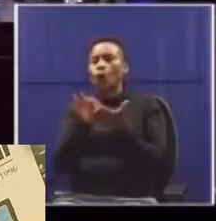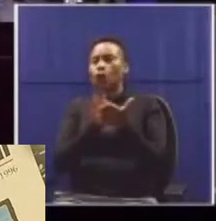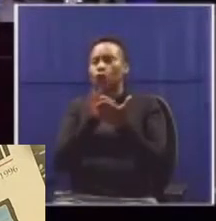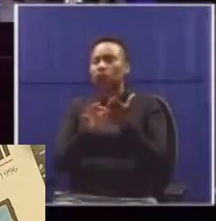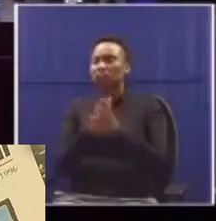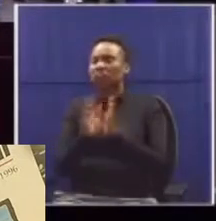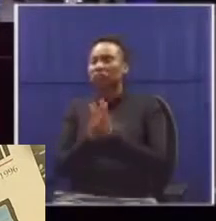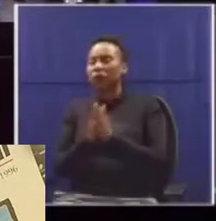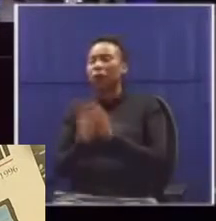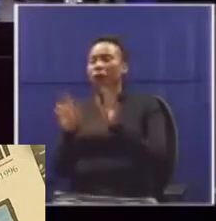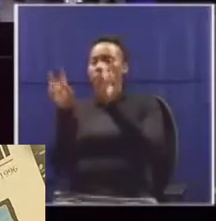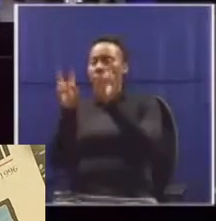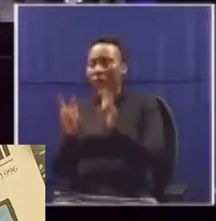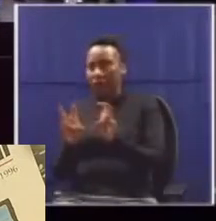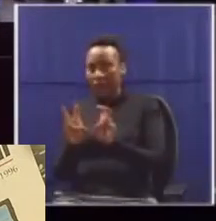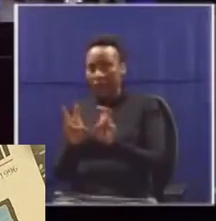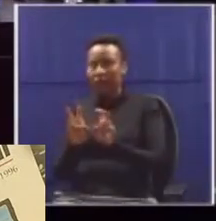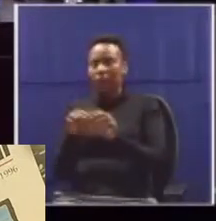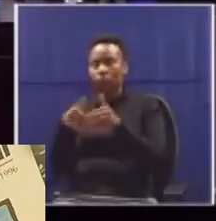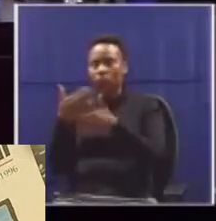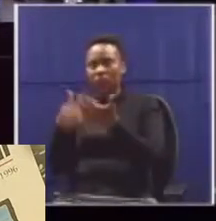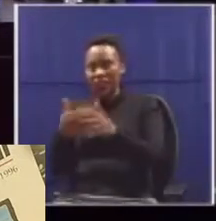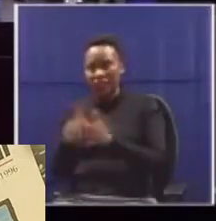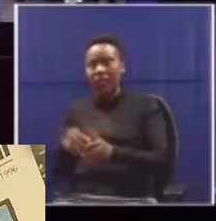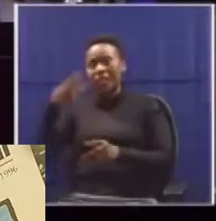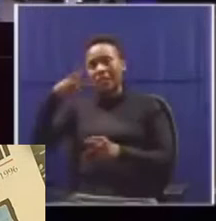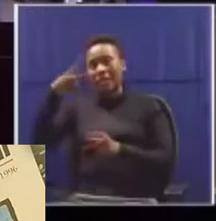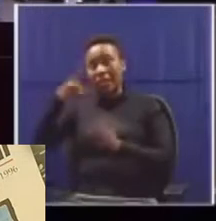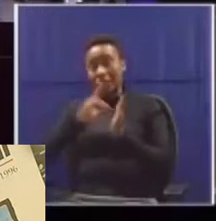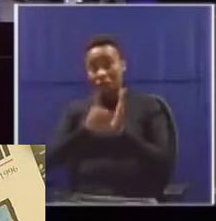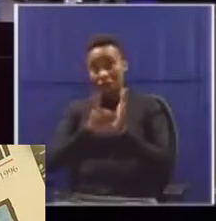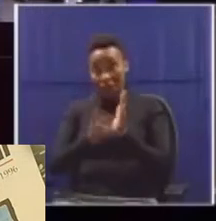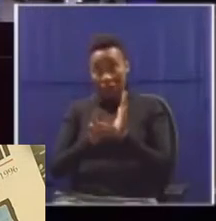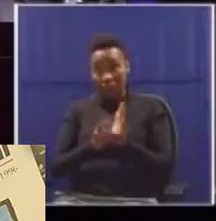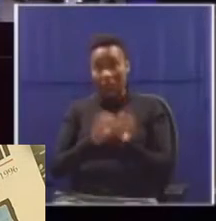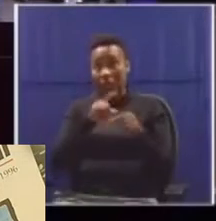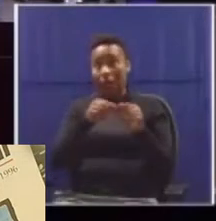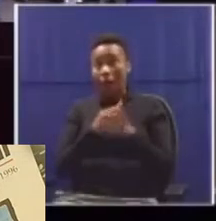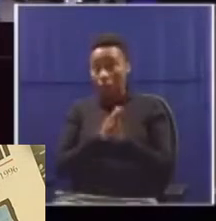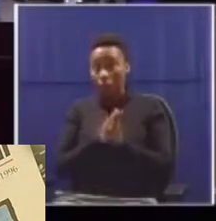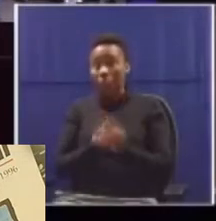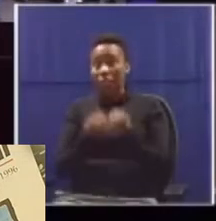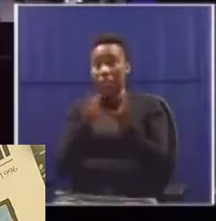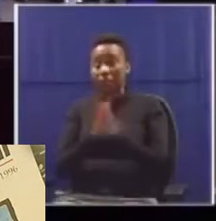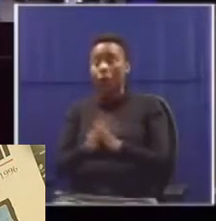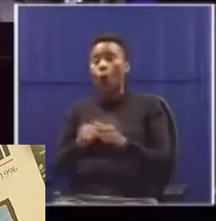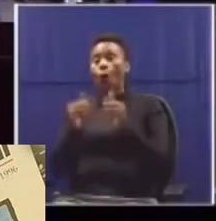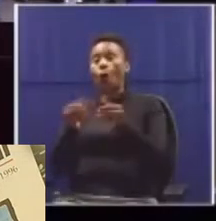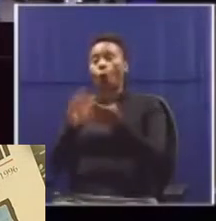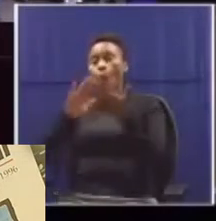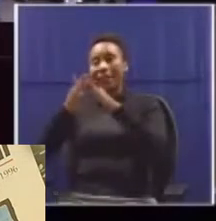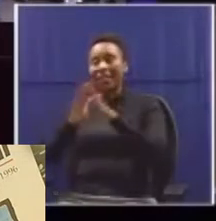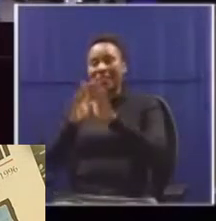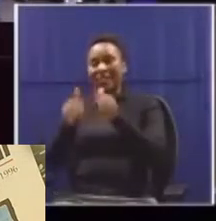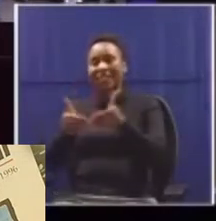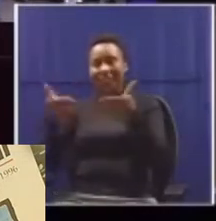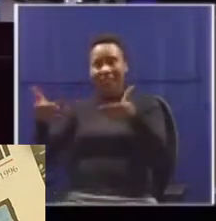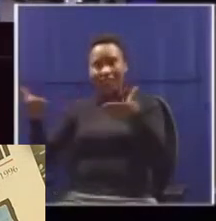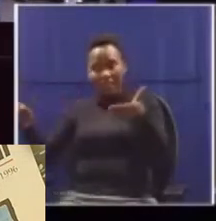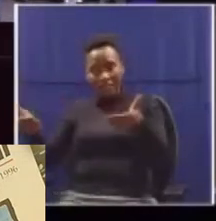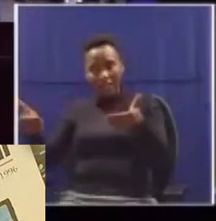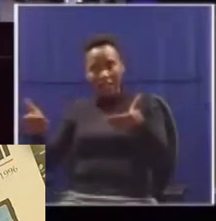procedures the second draft regulation deals with the rendering of community service to